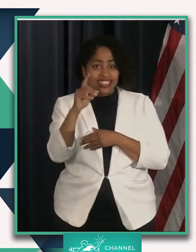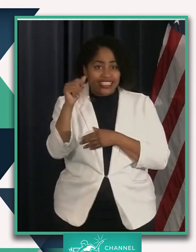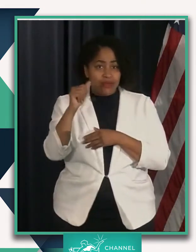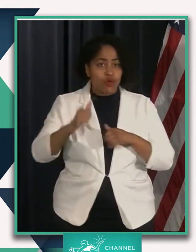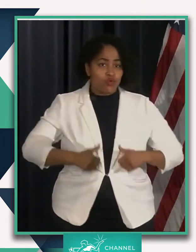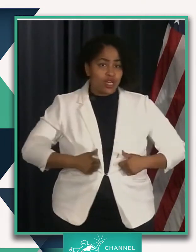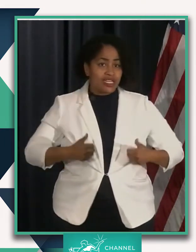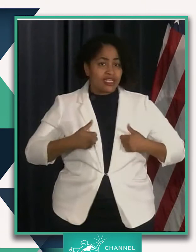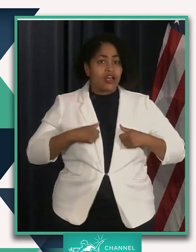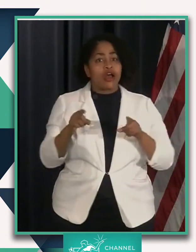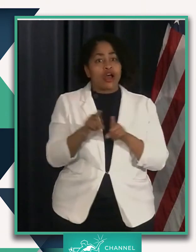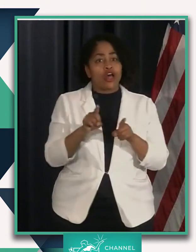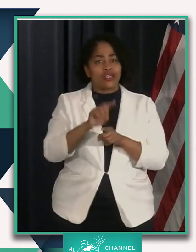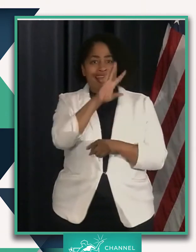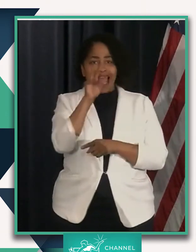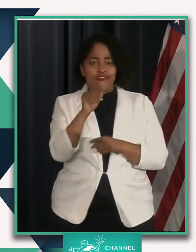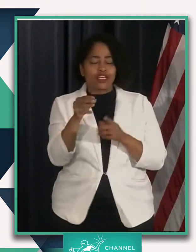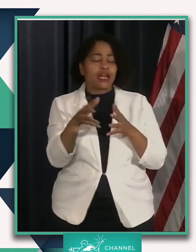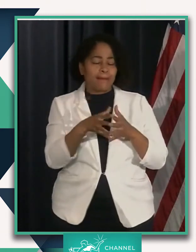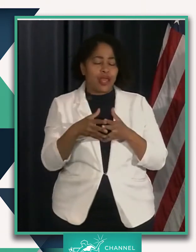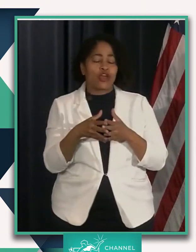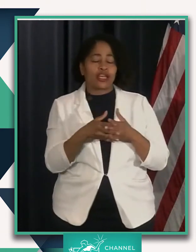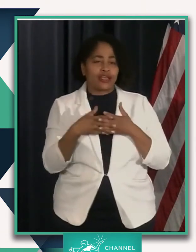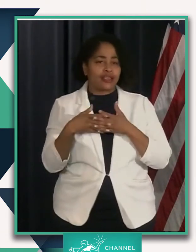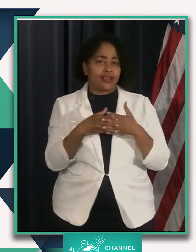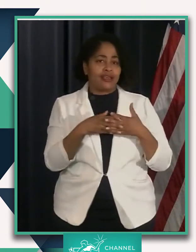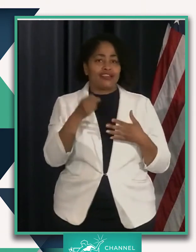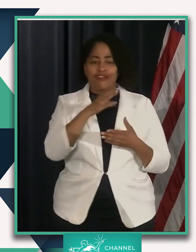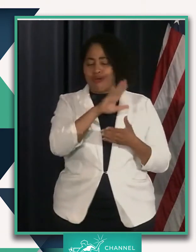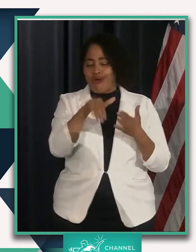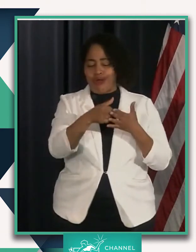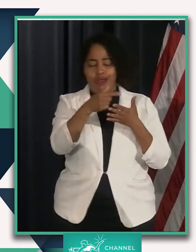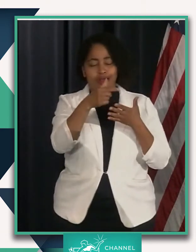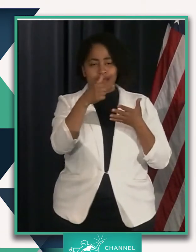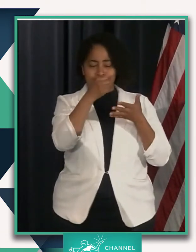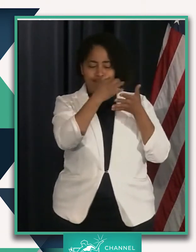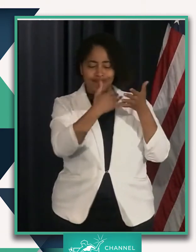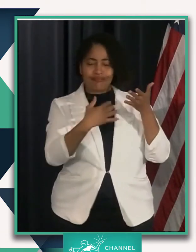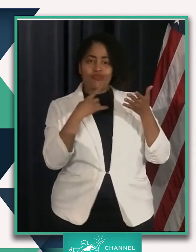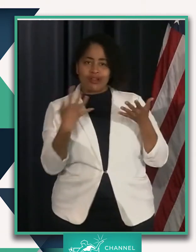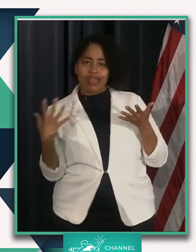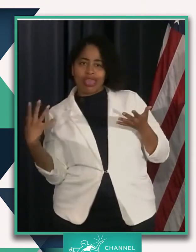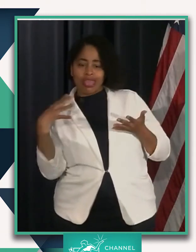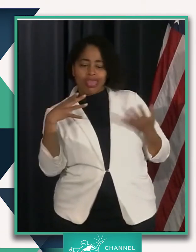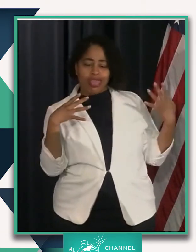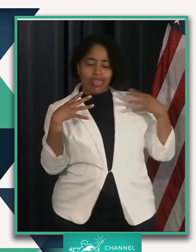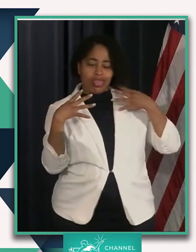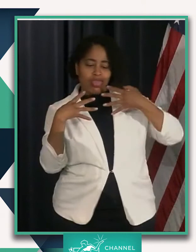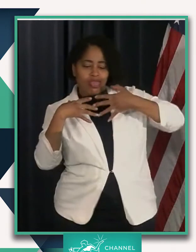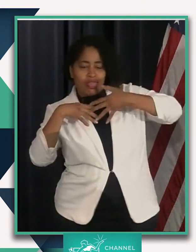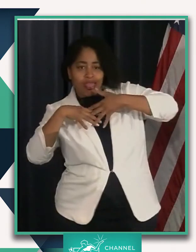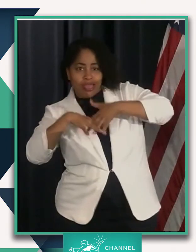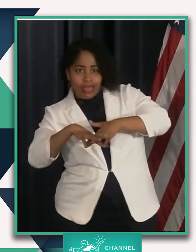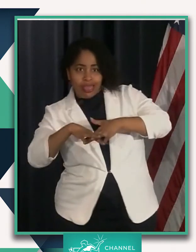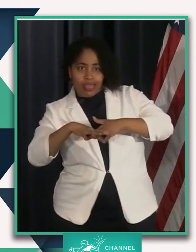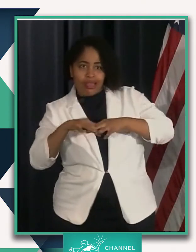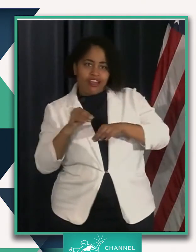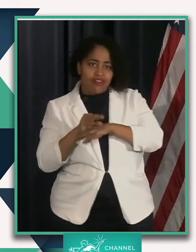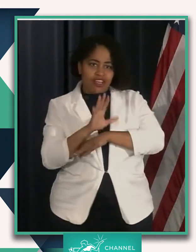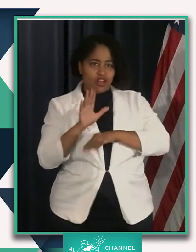disabled residents are also African American. So all of these things are intersectional and impact all of our families here in